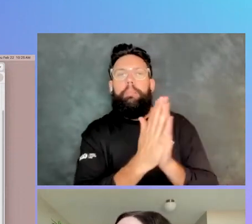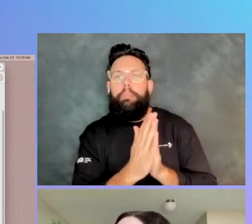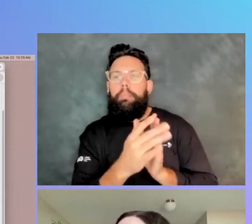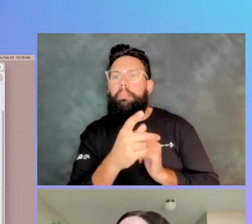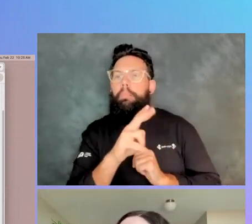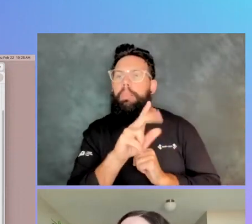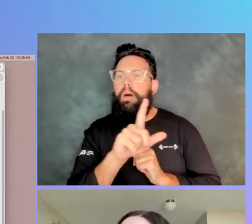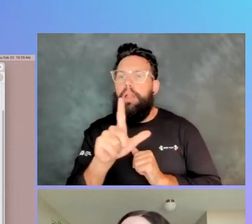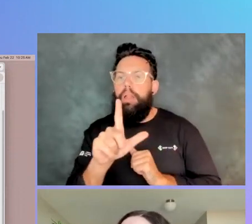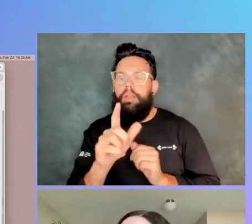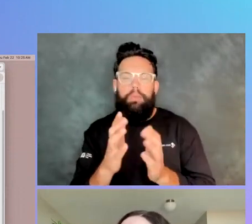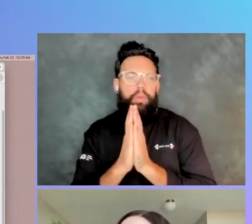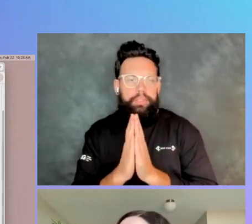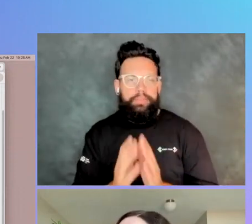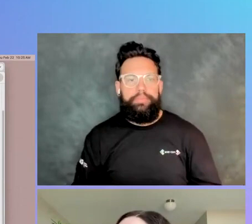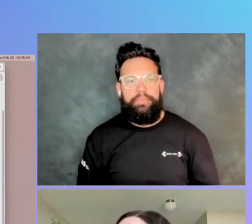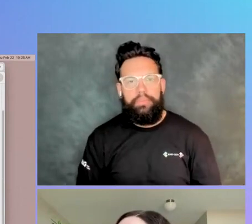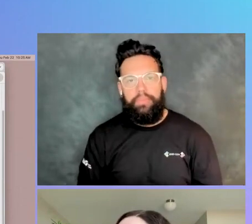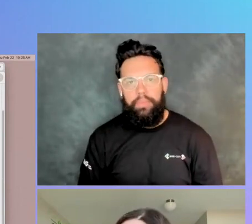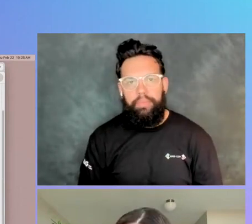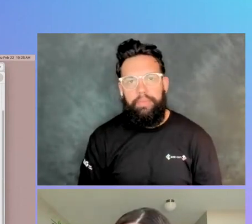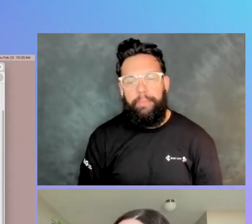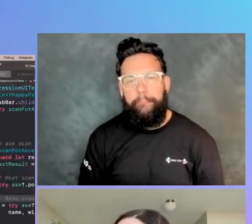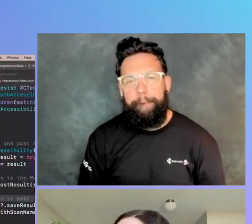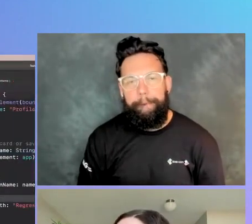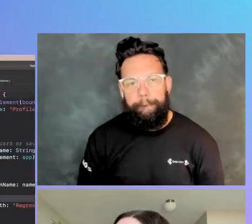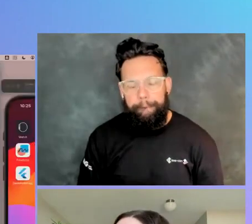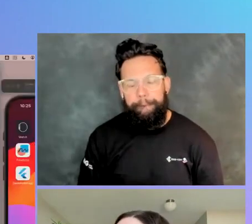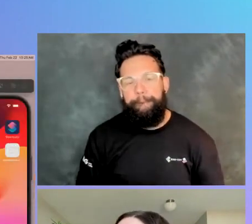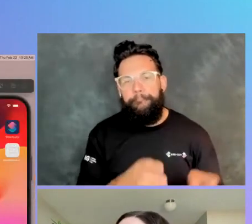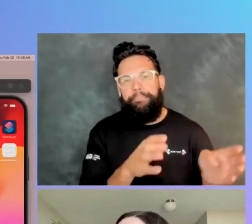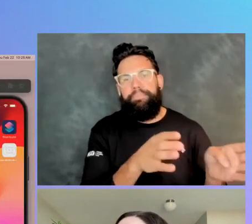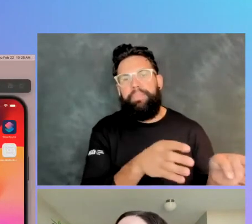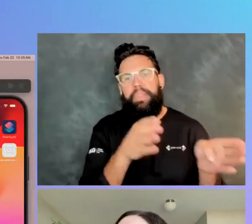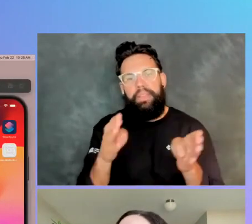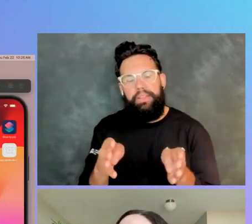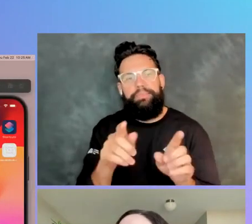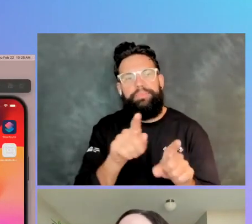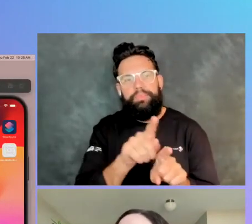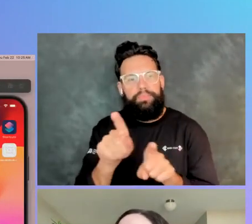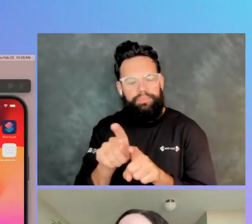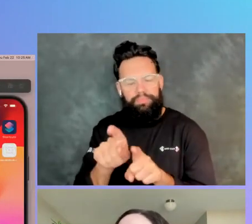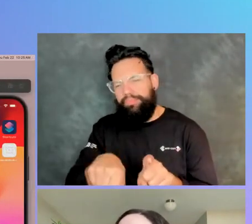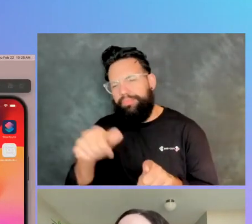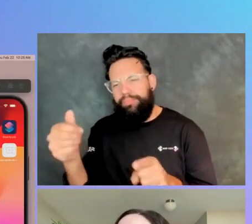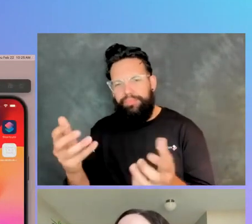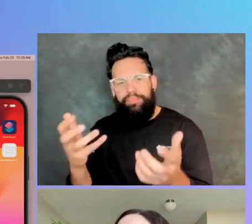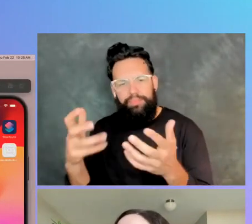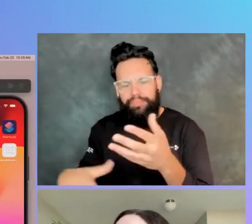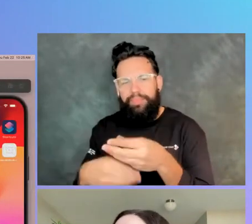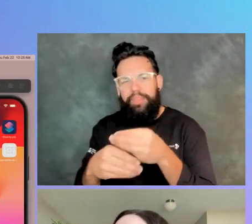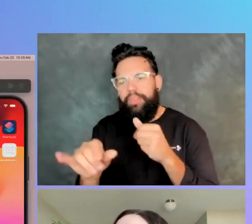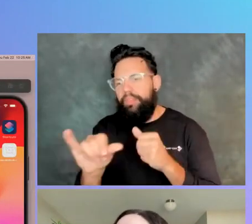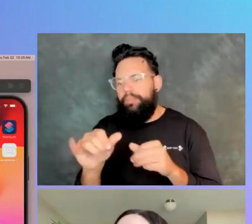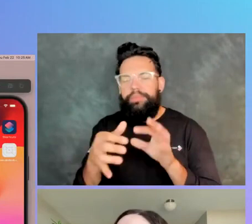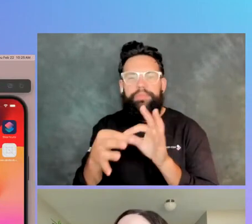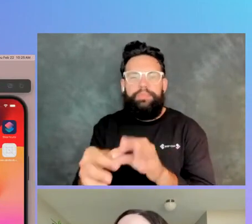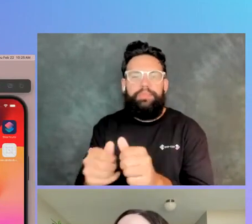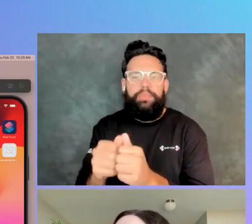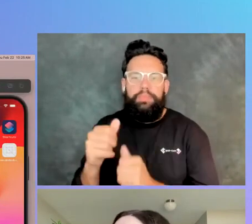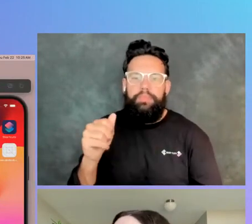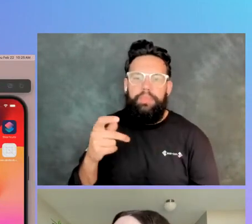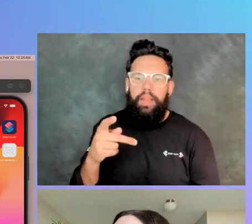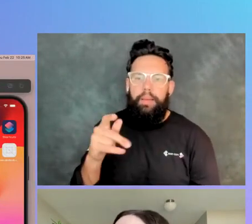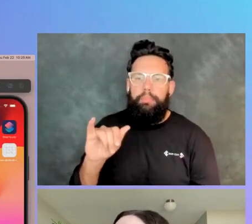The other thing I'd like to show on the automation side is what the new functionality that we've recently introduced for Appium. So I'm